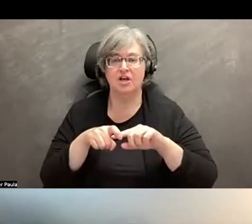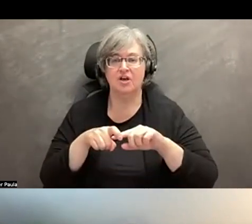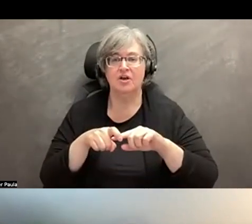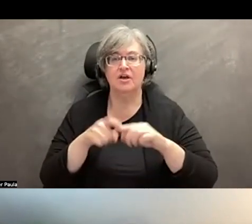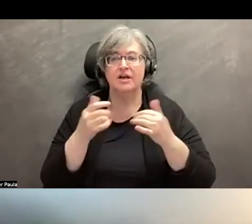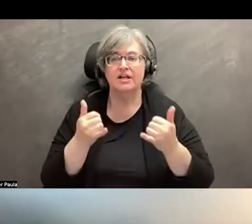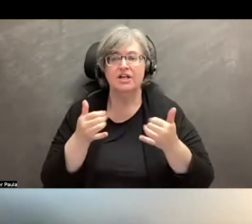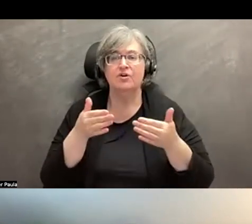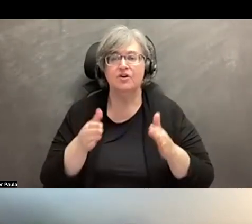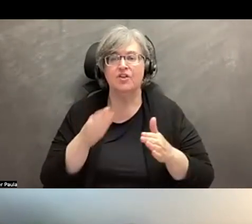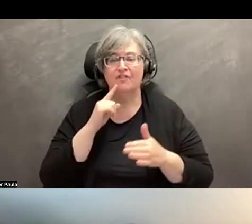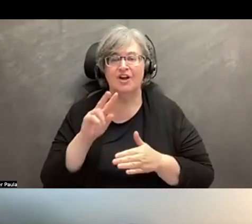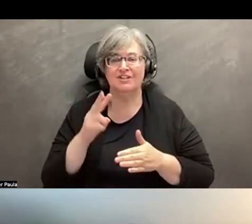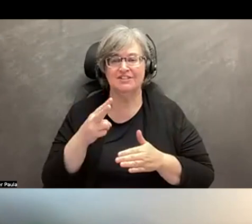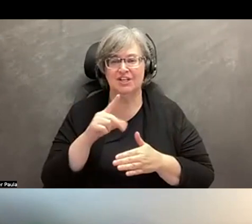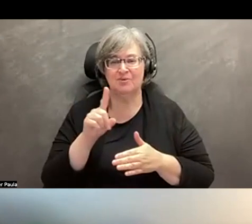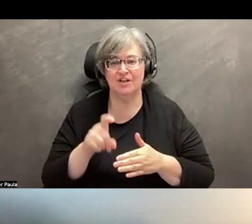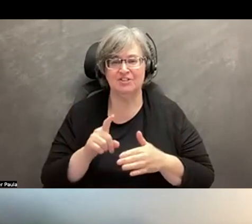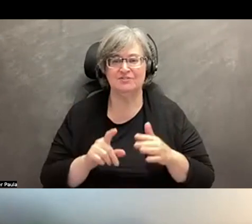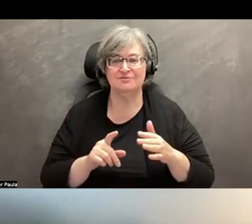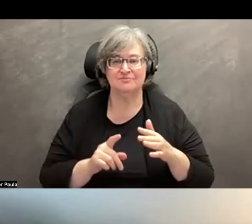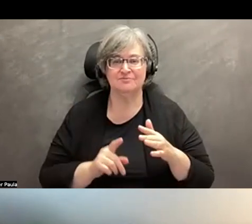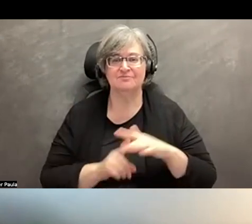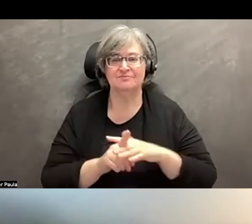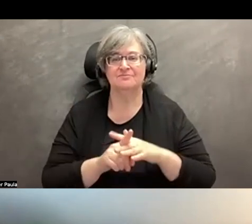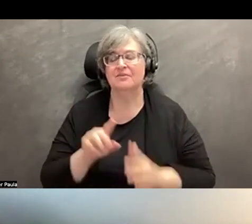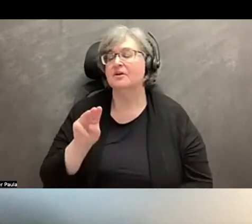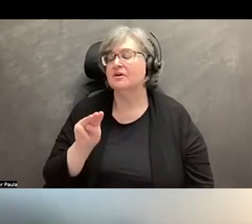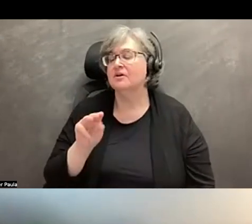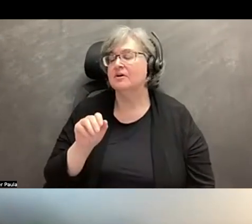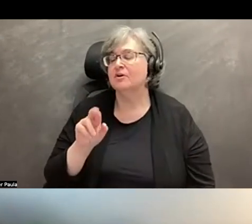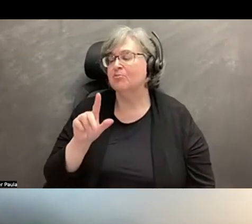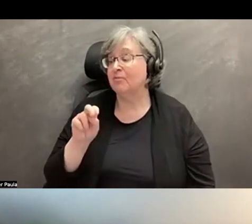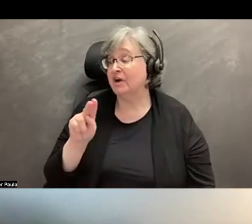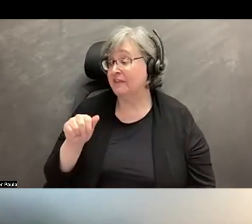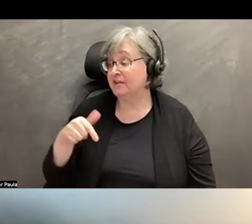allow for a second question to come in. Marlena?